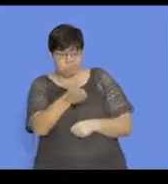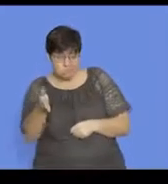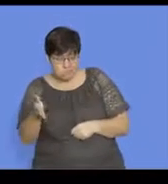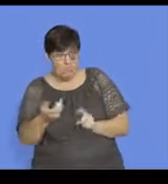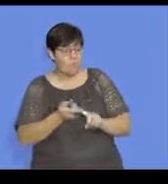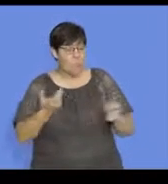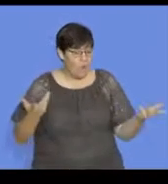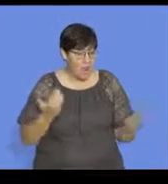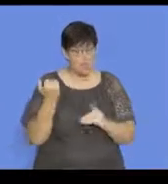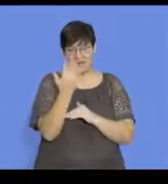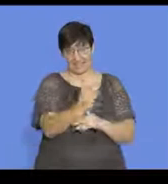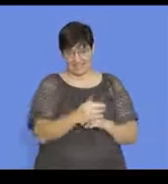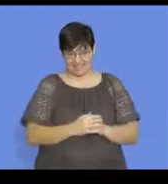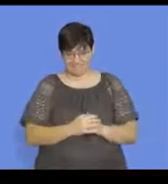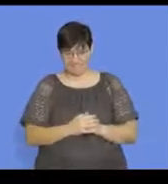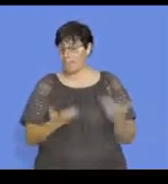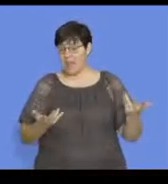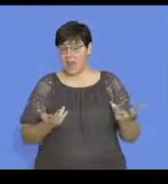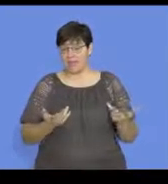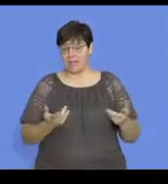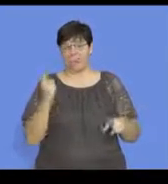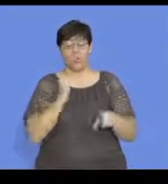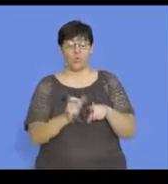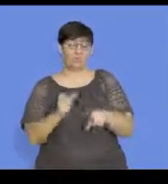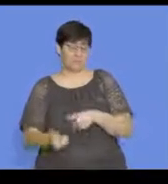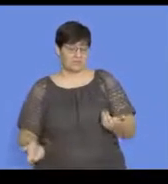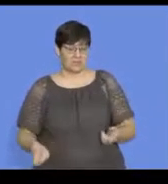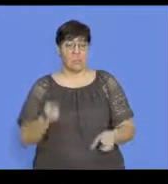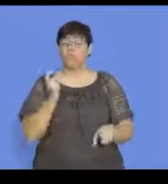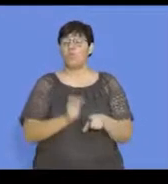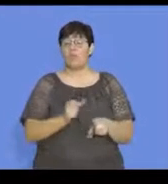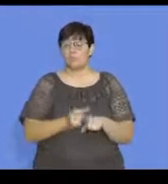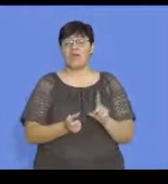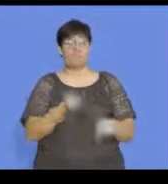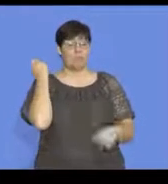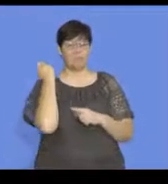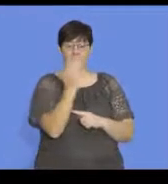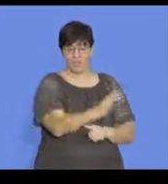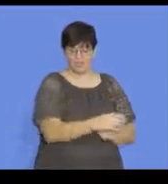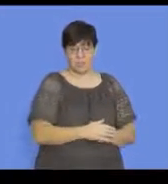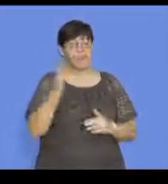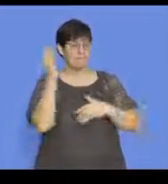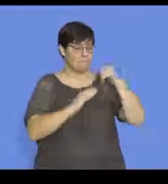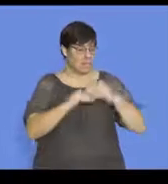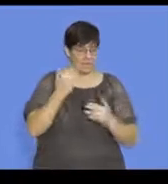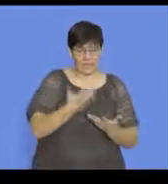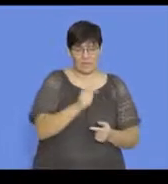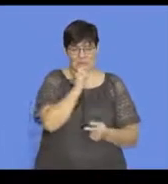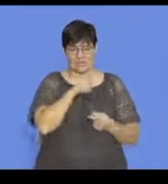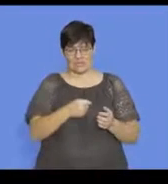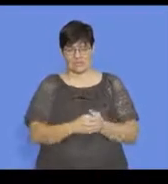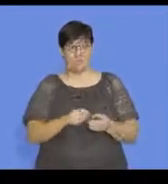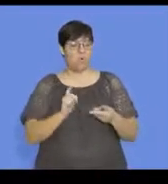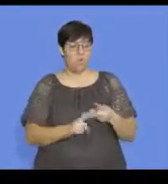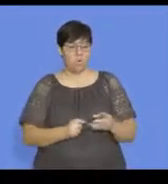maybe you use wood. All right, what do you use wood for? Wood is from plants we can use to build. Maybe you want to use alternate